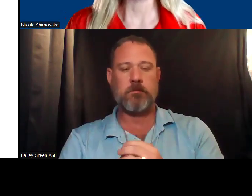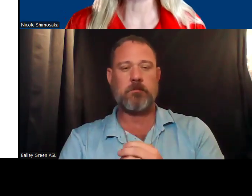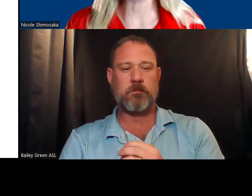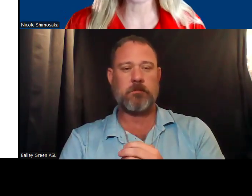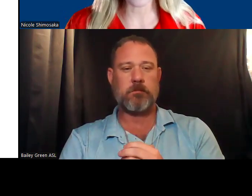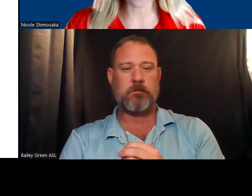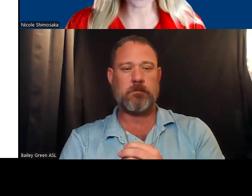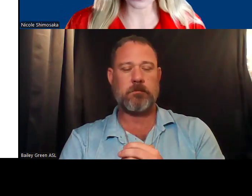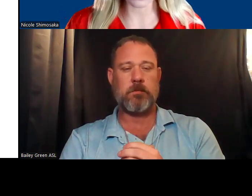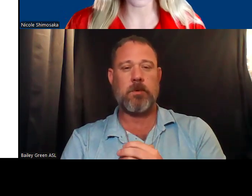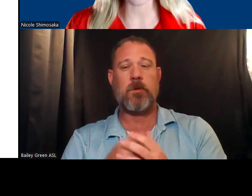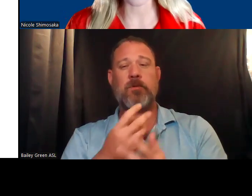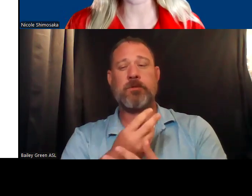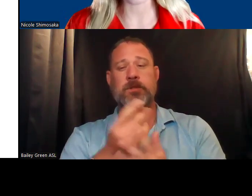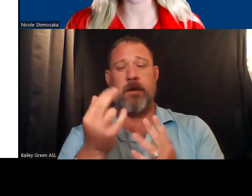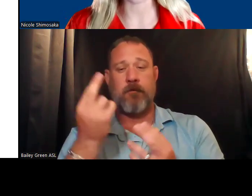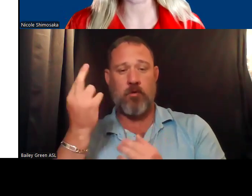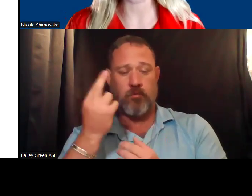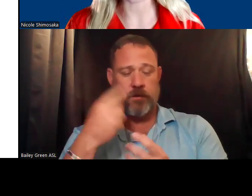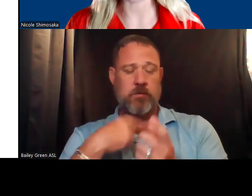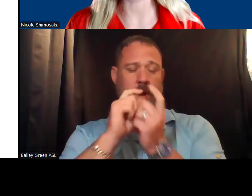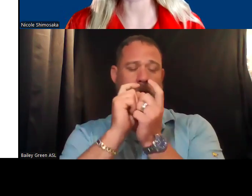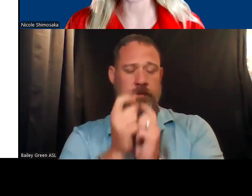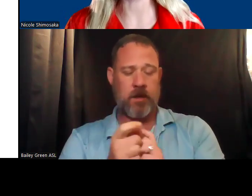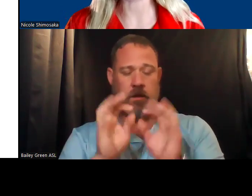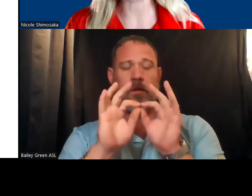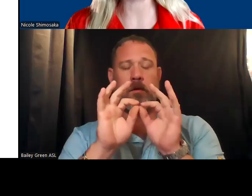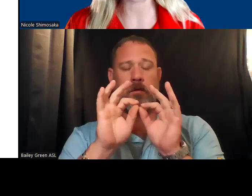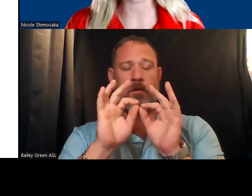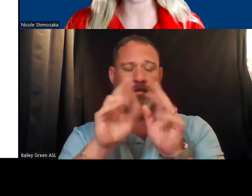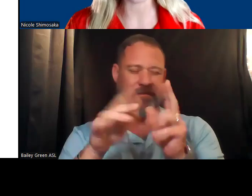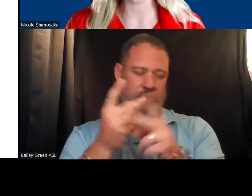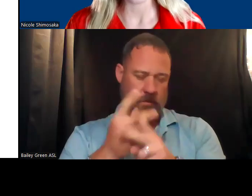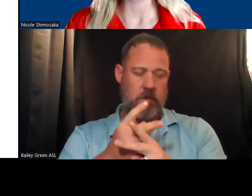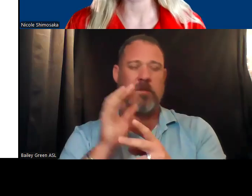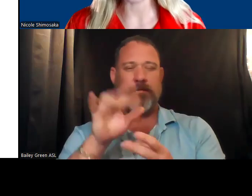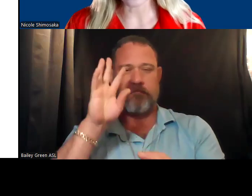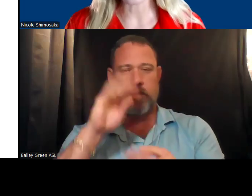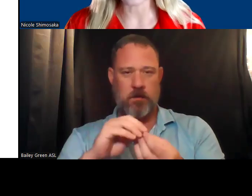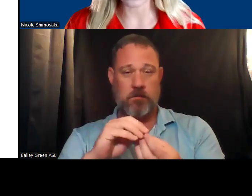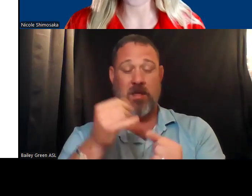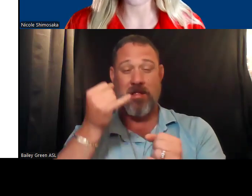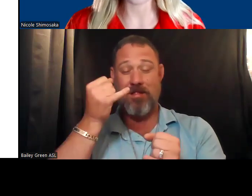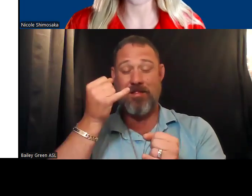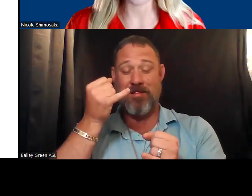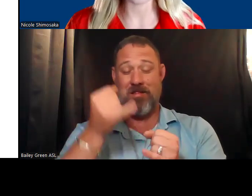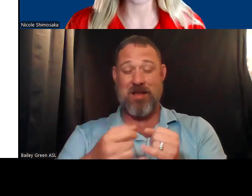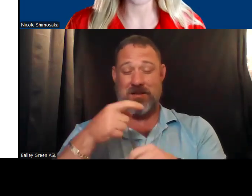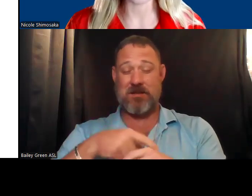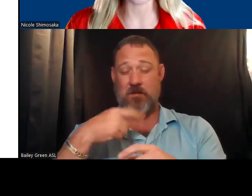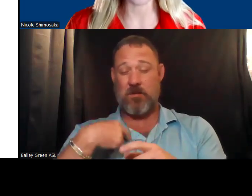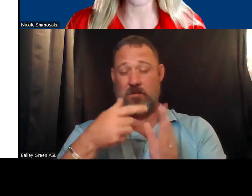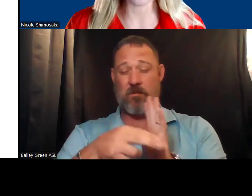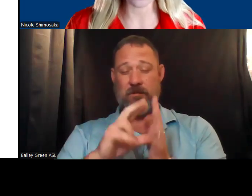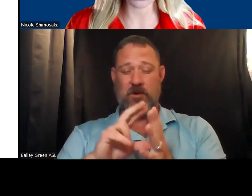There are several reasons that we are updating the formula now, and we've compiled some of those here. The last time this formula was reviewed